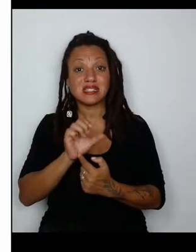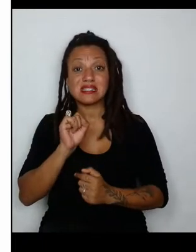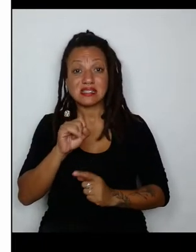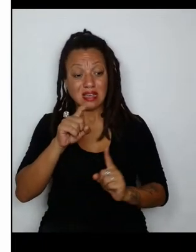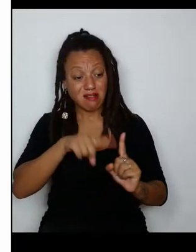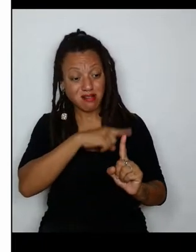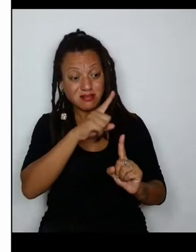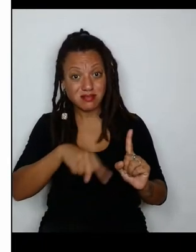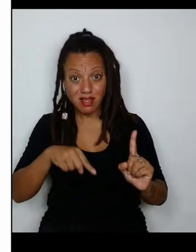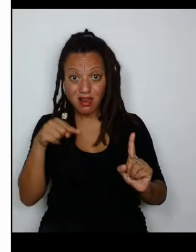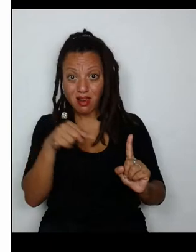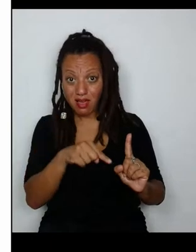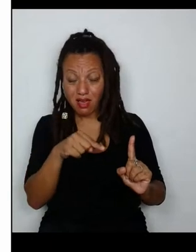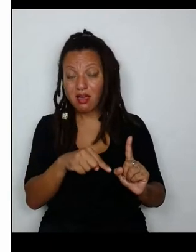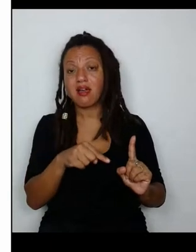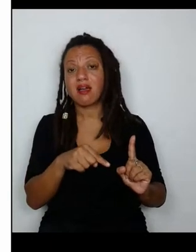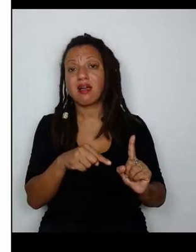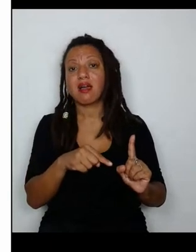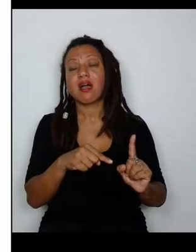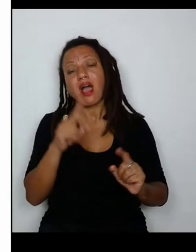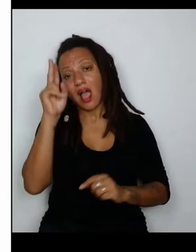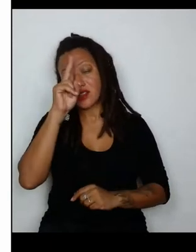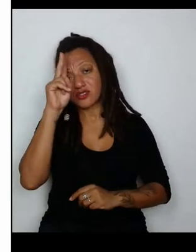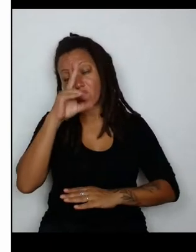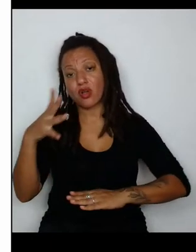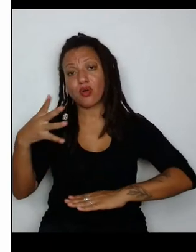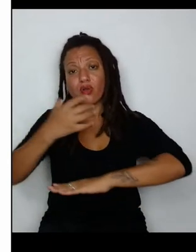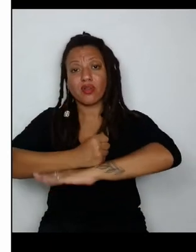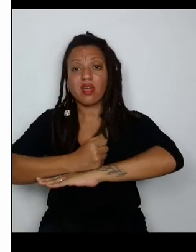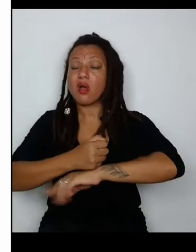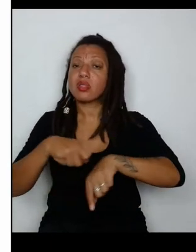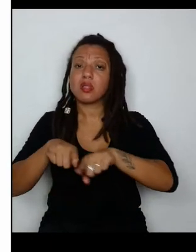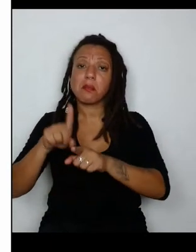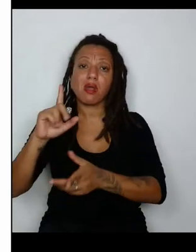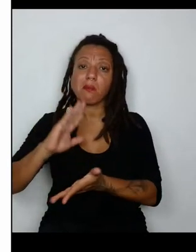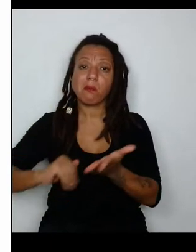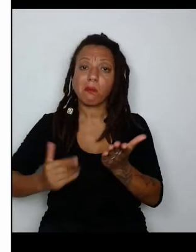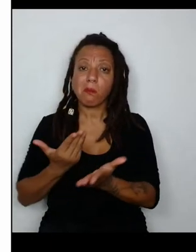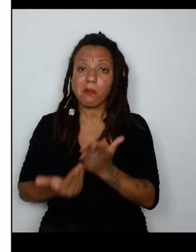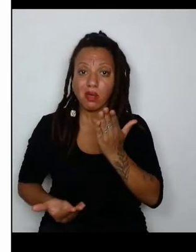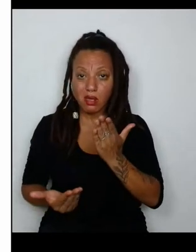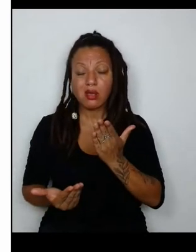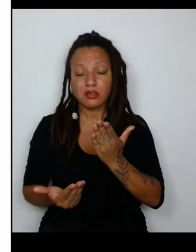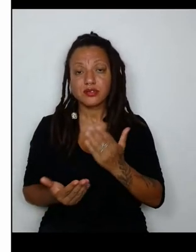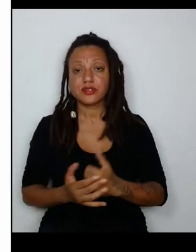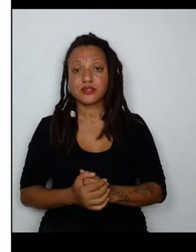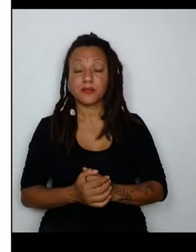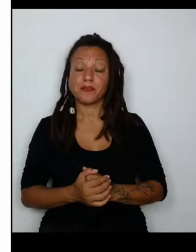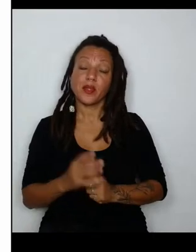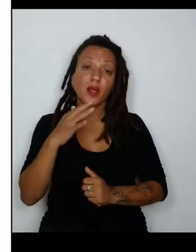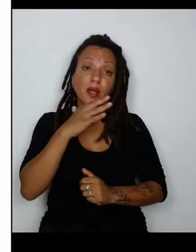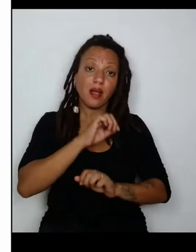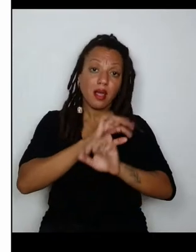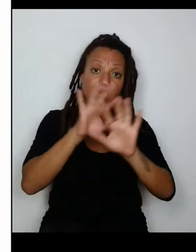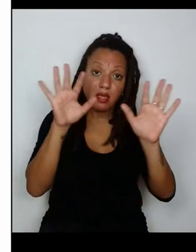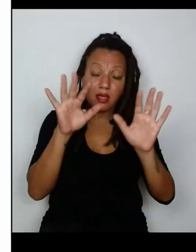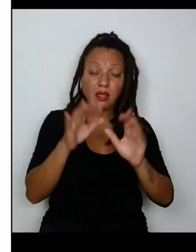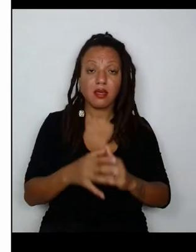histories and their contemporary articulations and of course norma's eloquent paper this morning